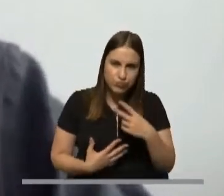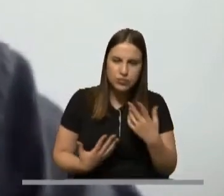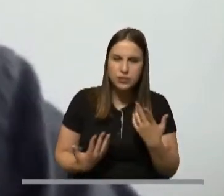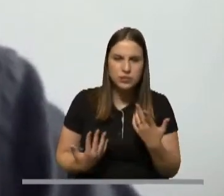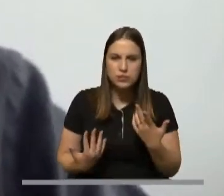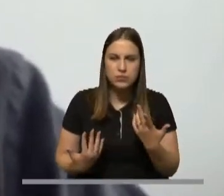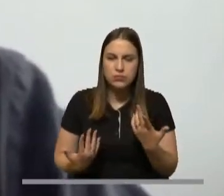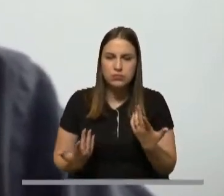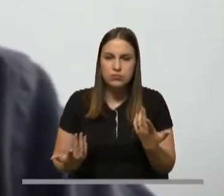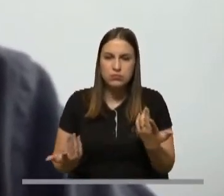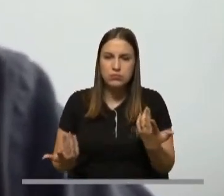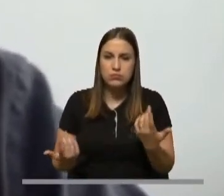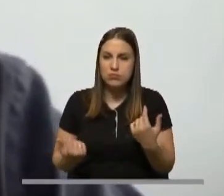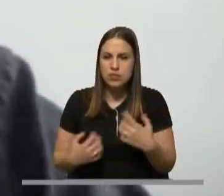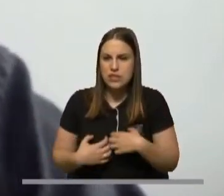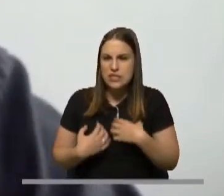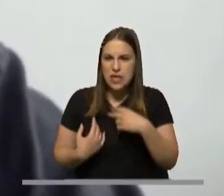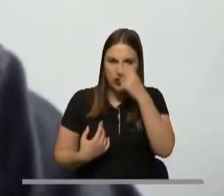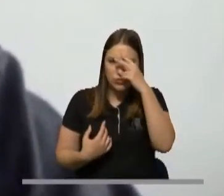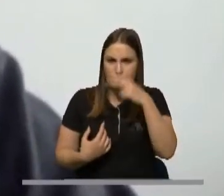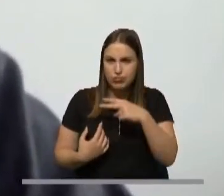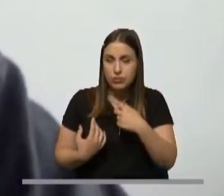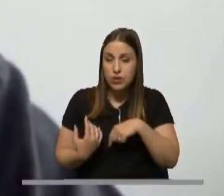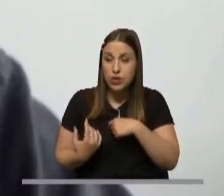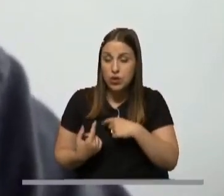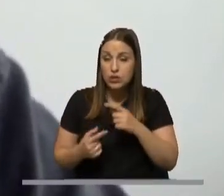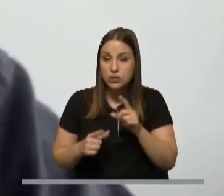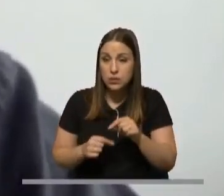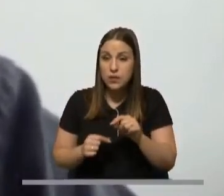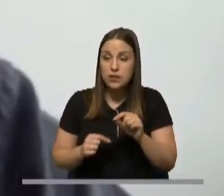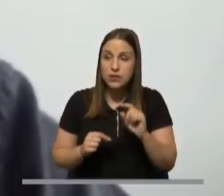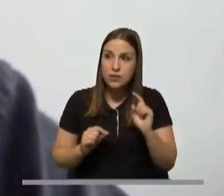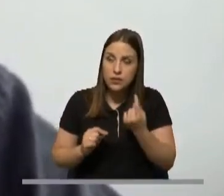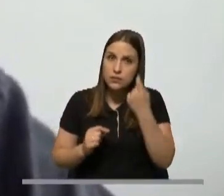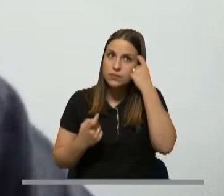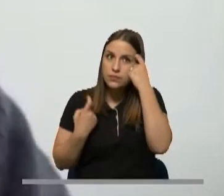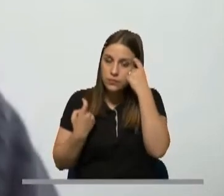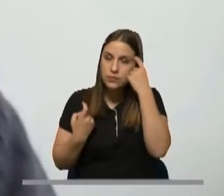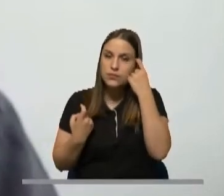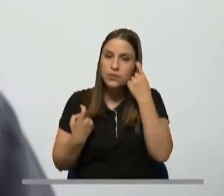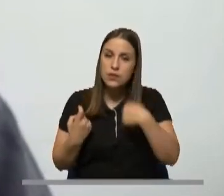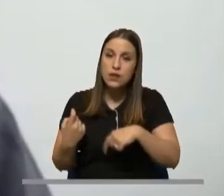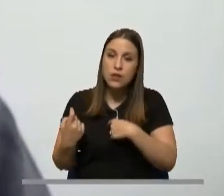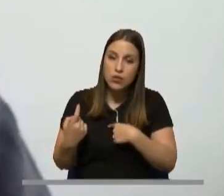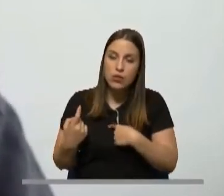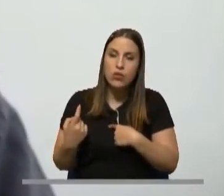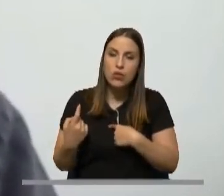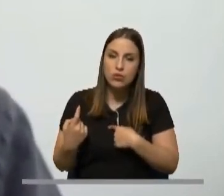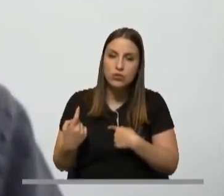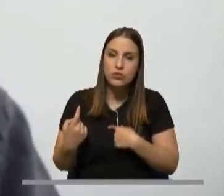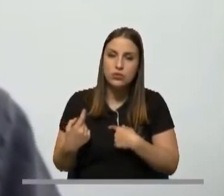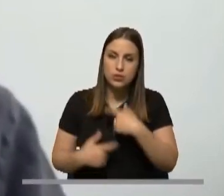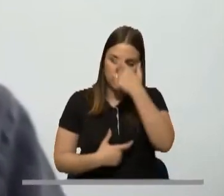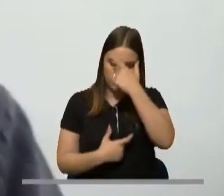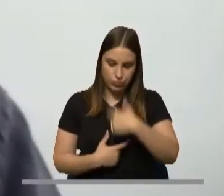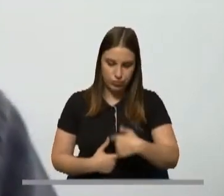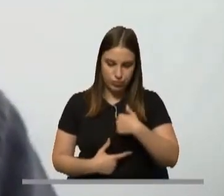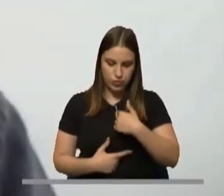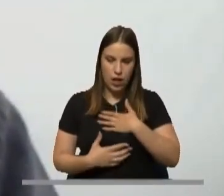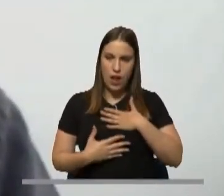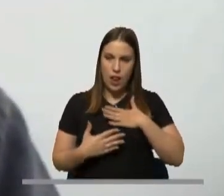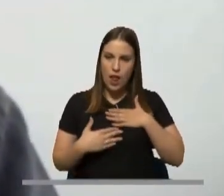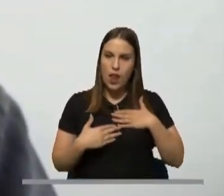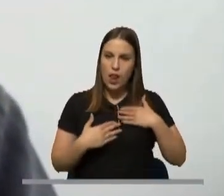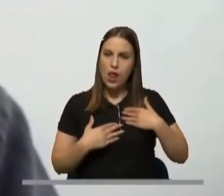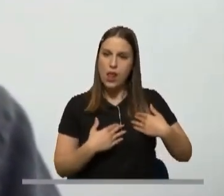is uncomfortable, we should also bear in mind that we owe our pluralism to it, so